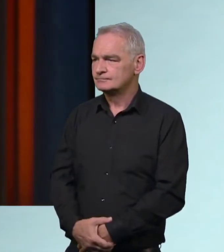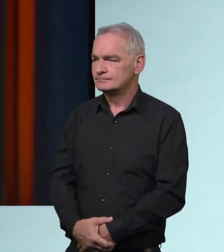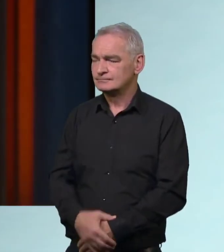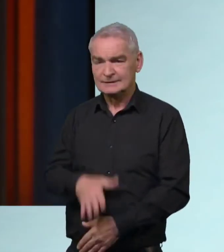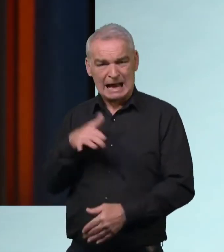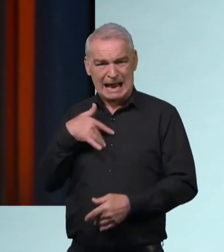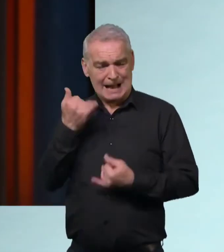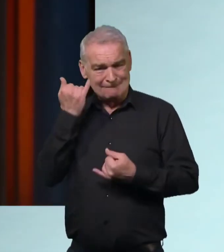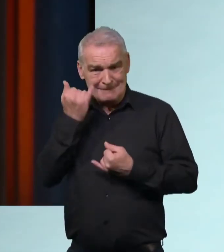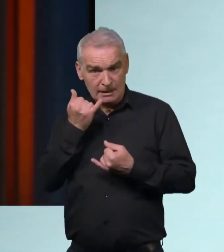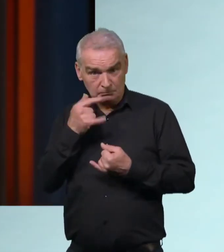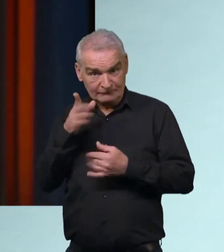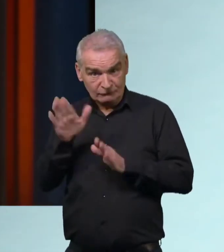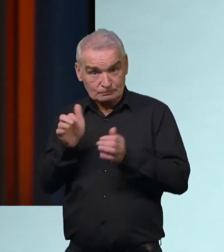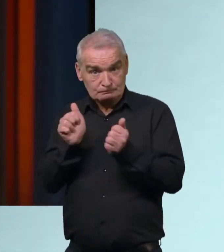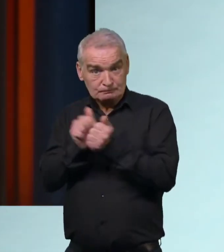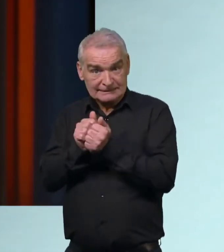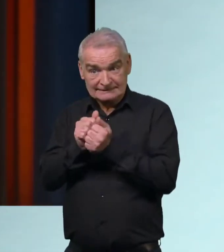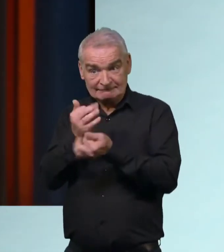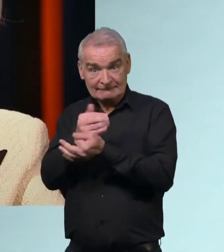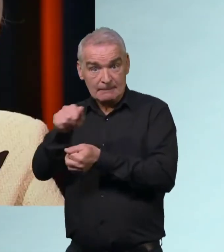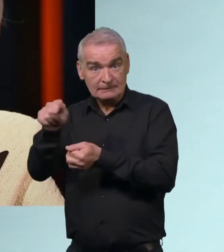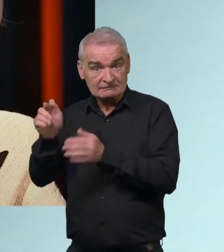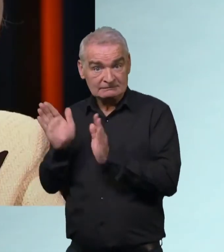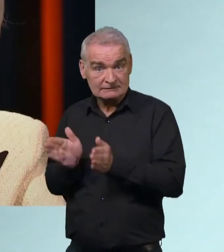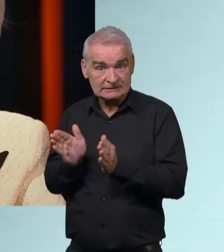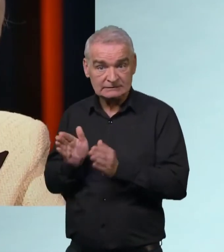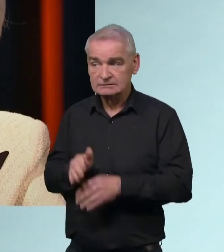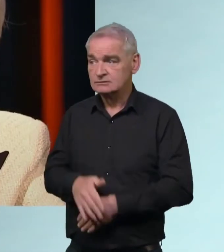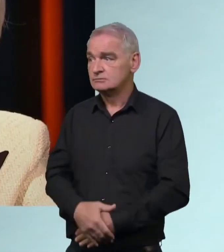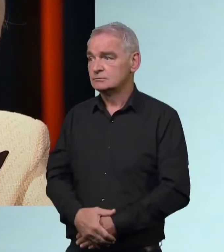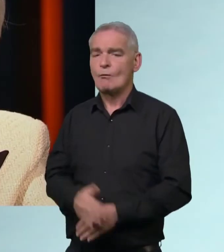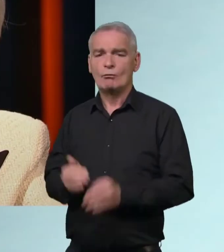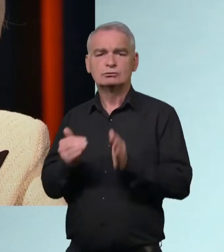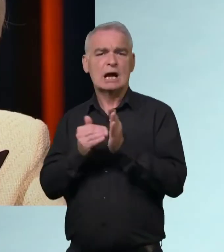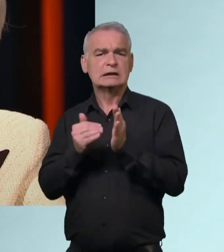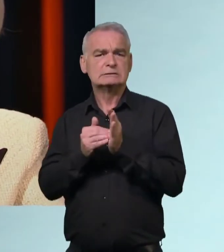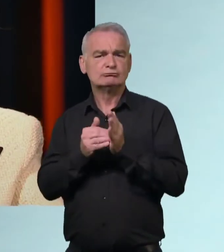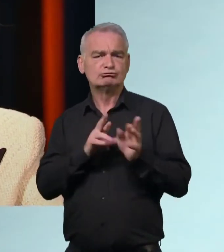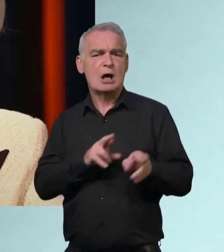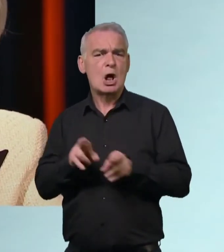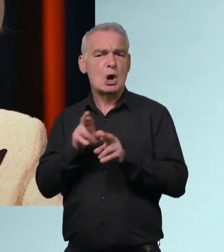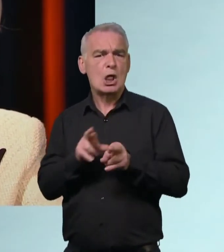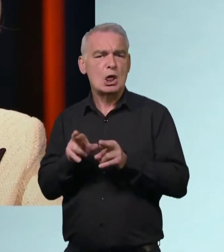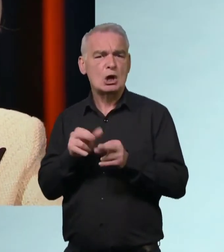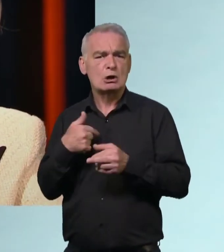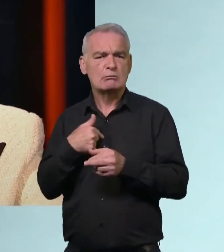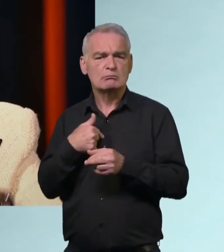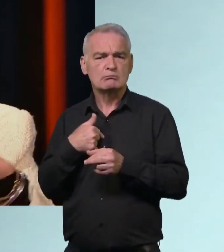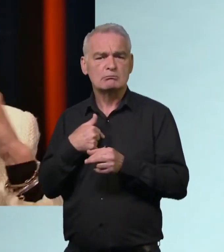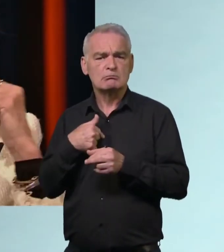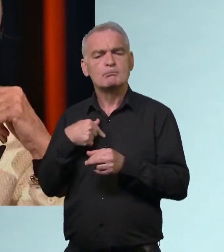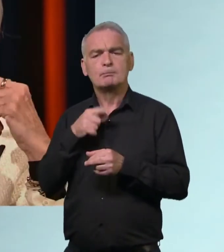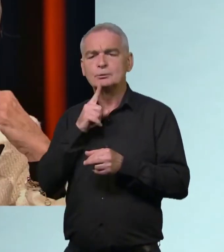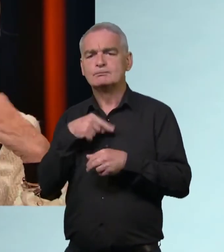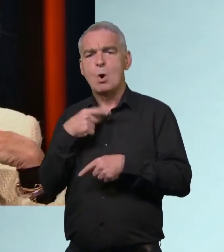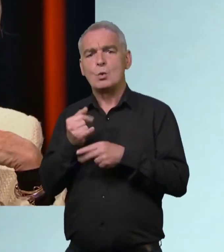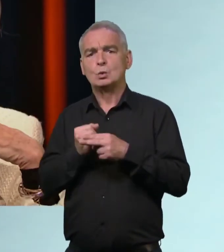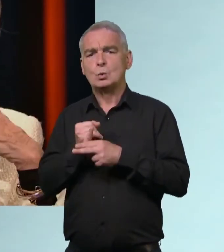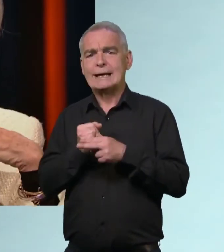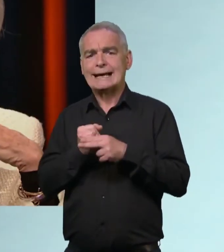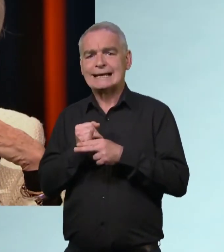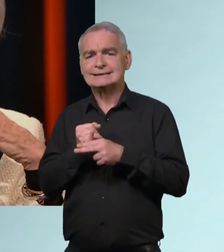did, but did you ever meet families? Oh, yeah. Regularly. Yeah. I always waited. The